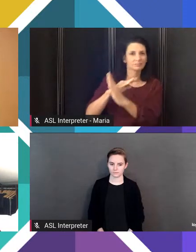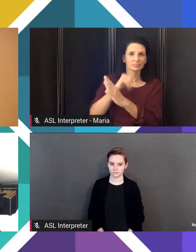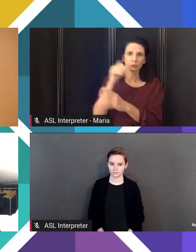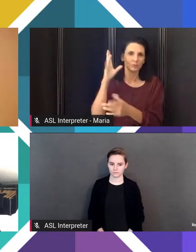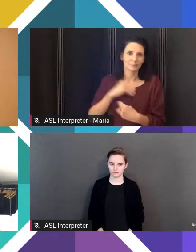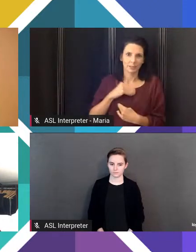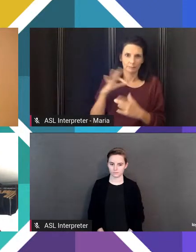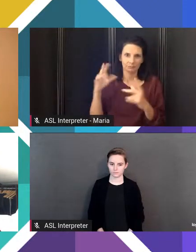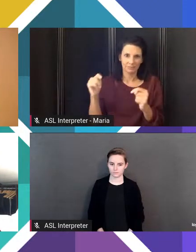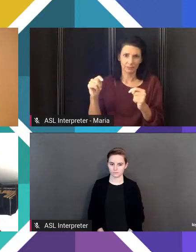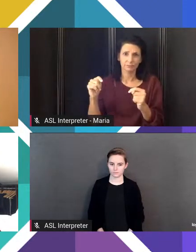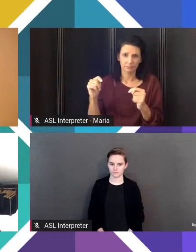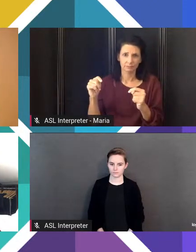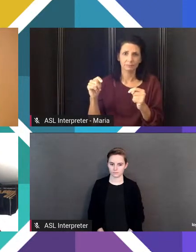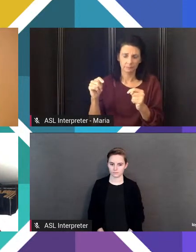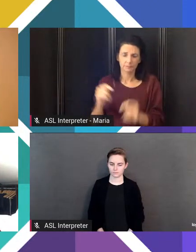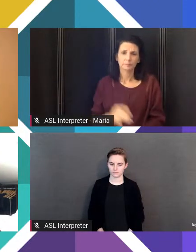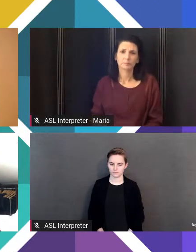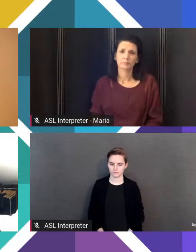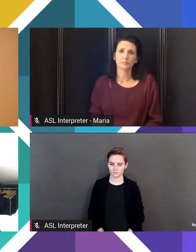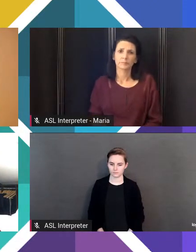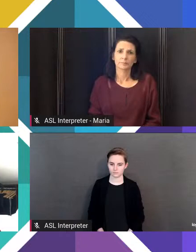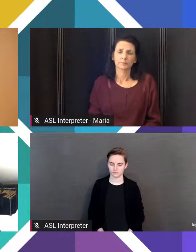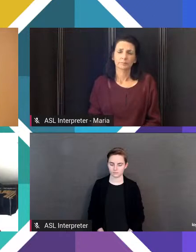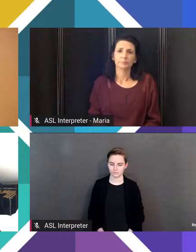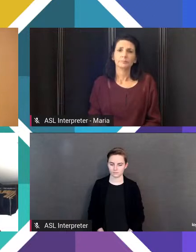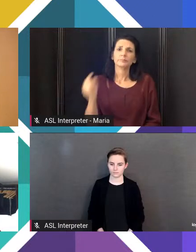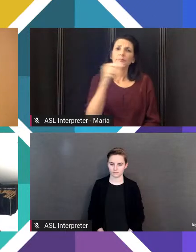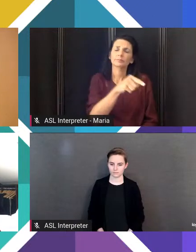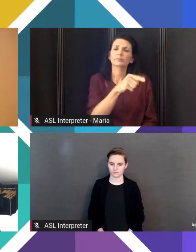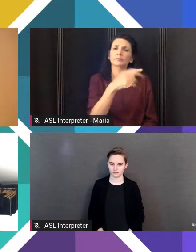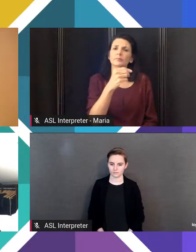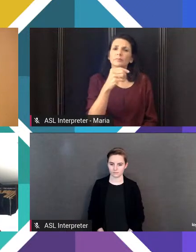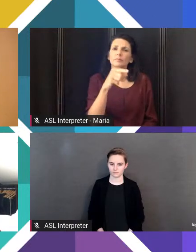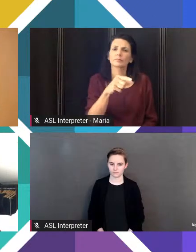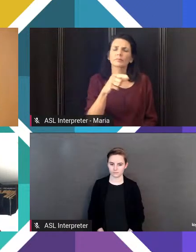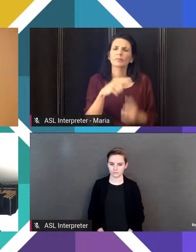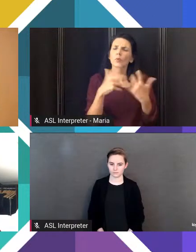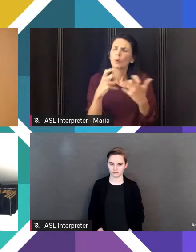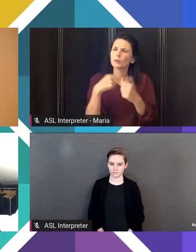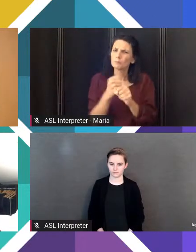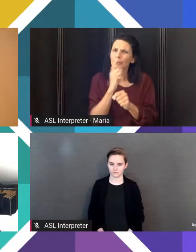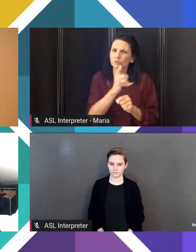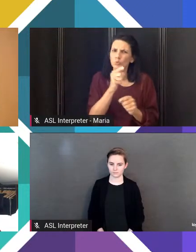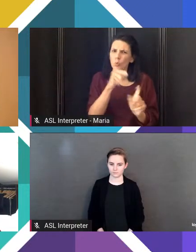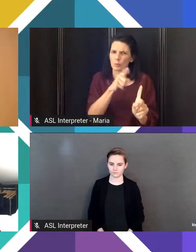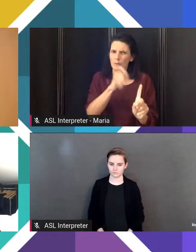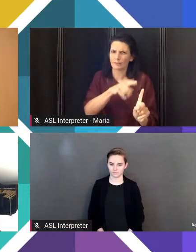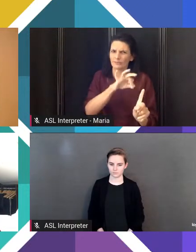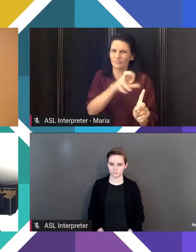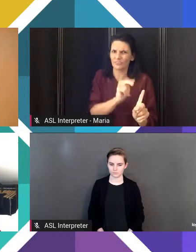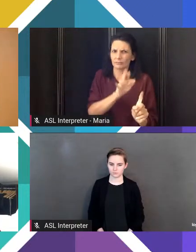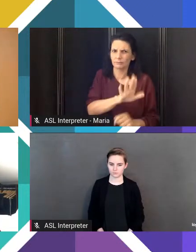Mm-hmm. And Finn, I want to make sure that I get your perspective and then,